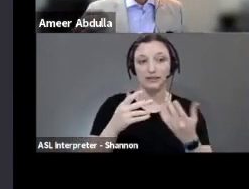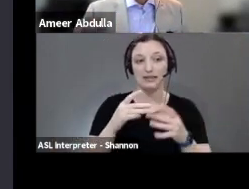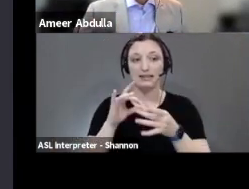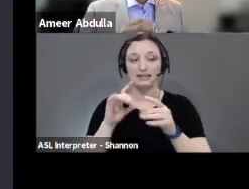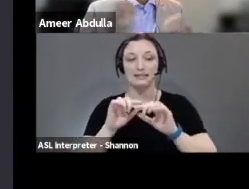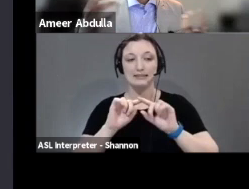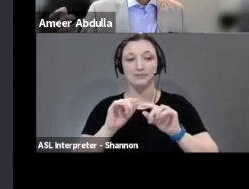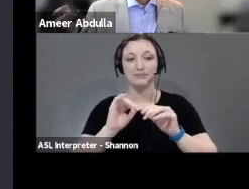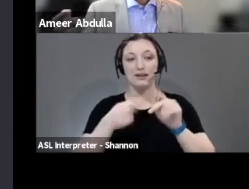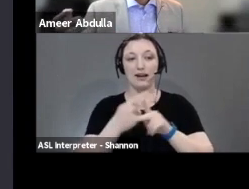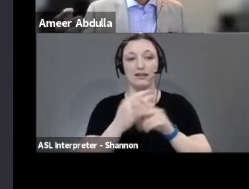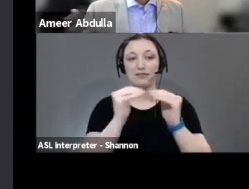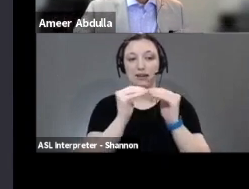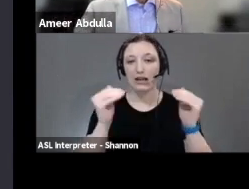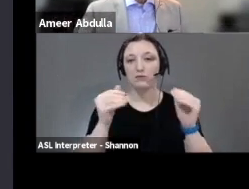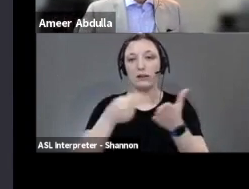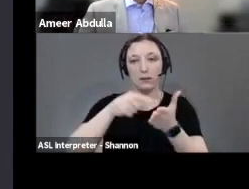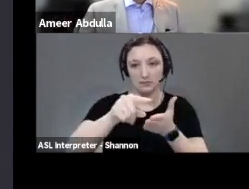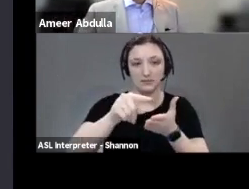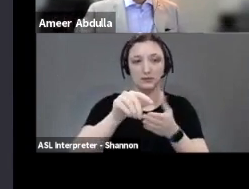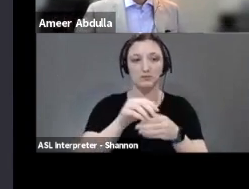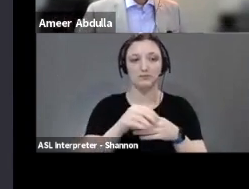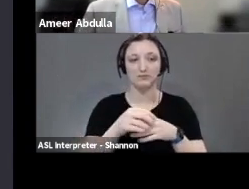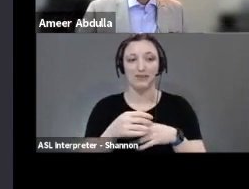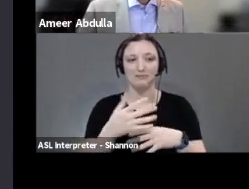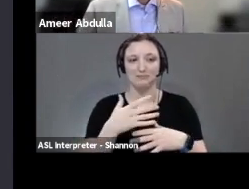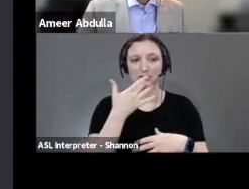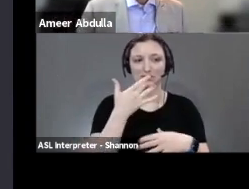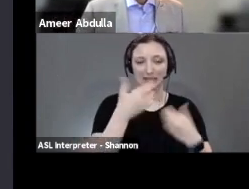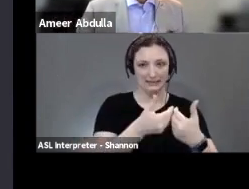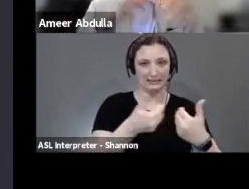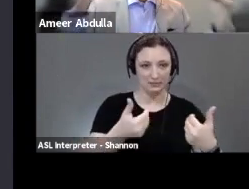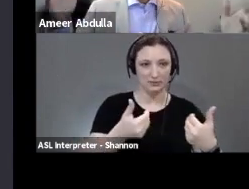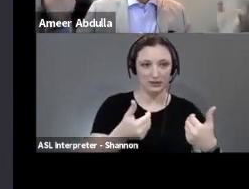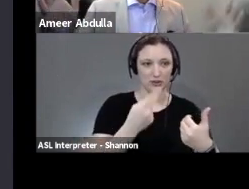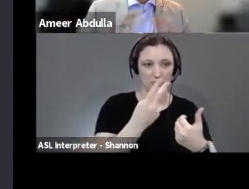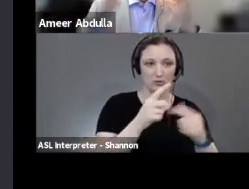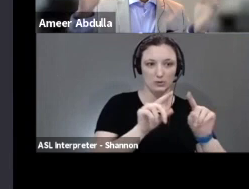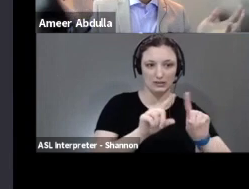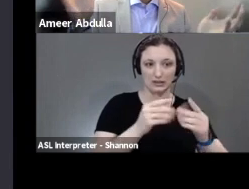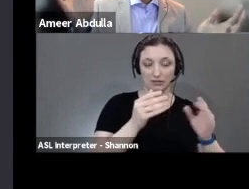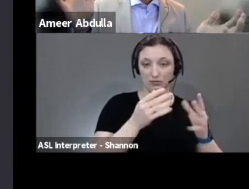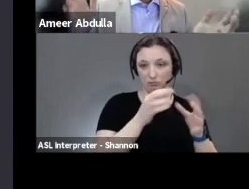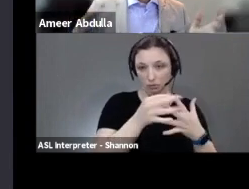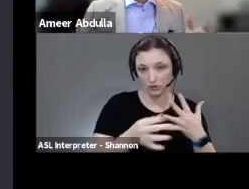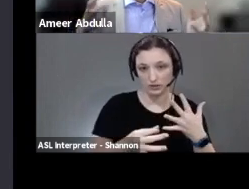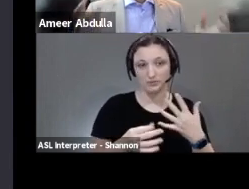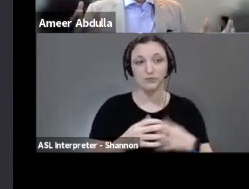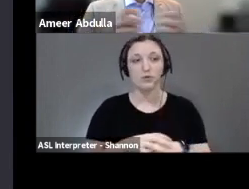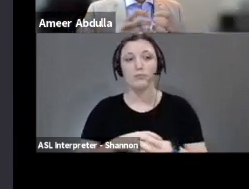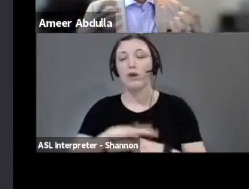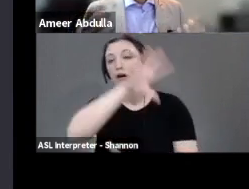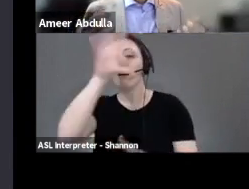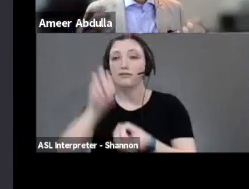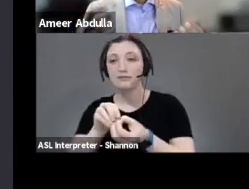compensation. And I like to separate those two. I know a lot of HR and payroll groups will combine and say, well, your total compensation package for